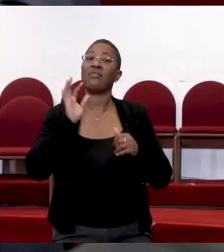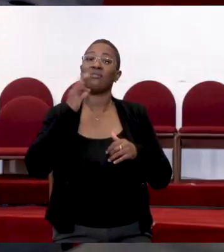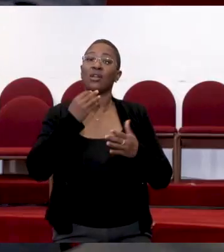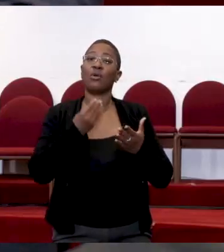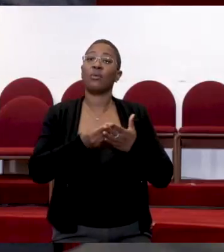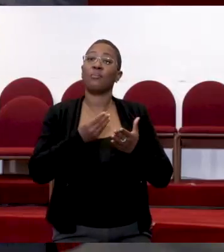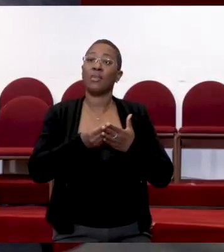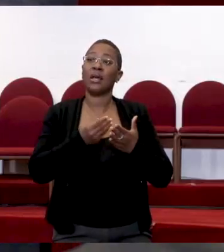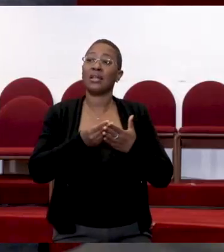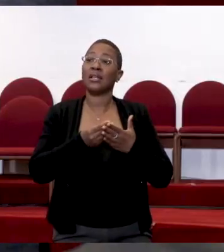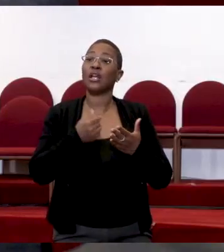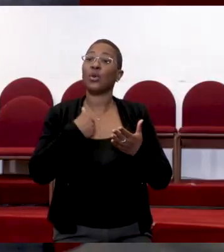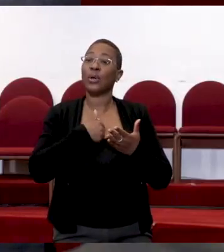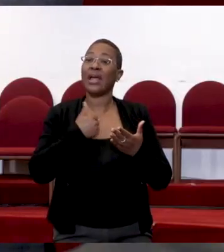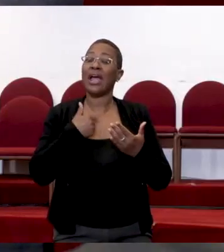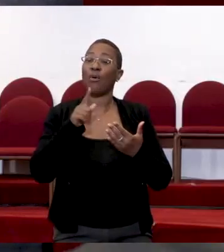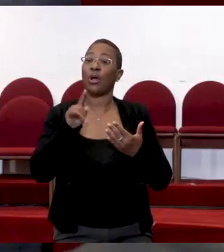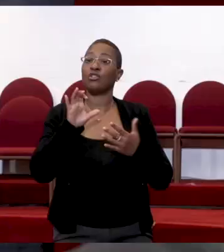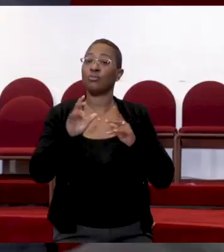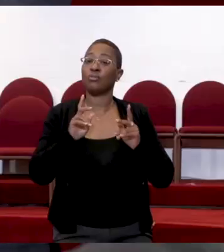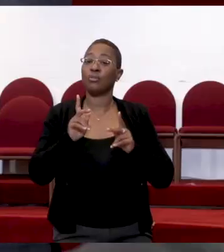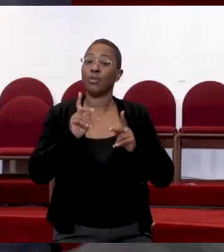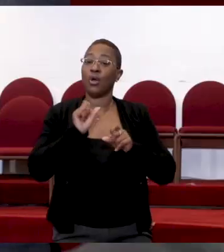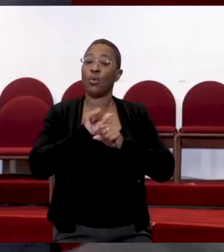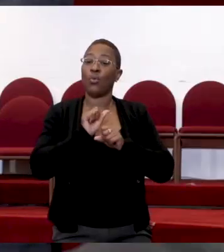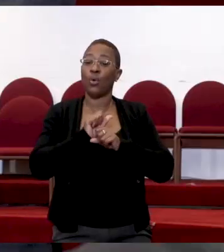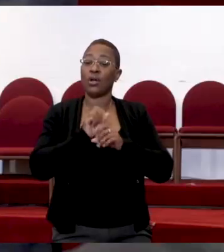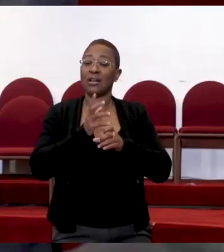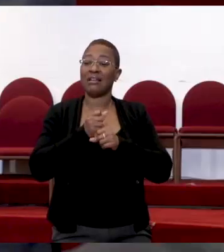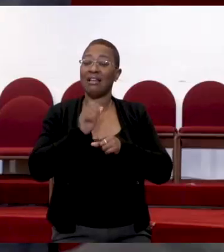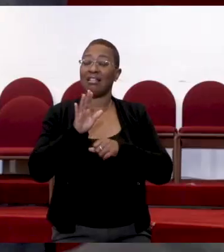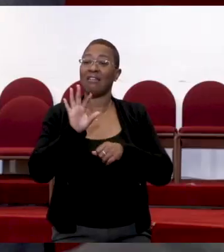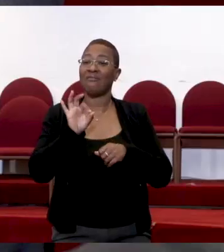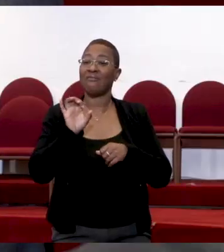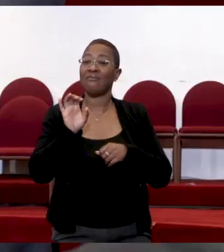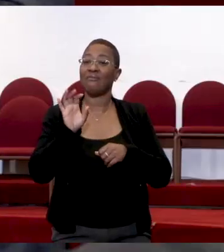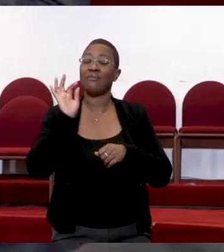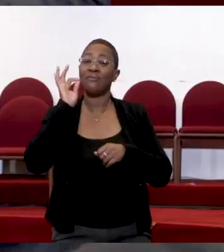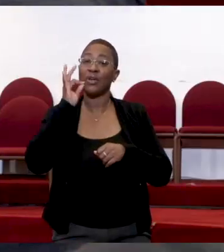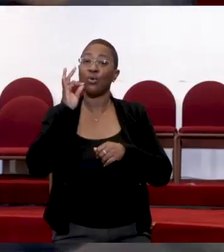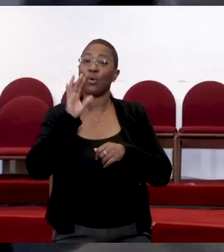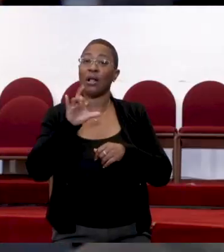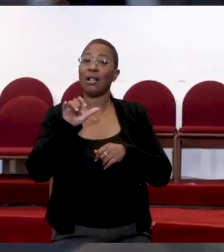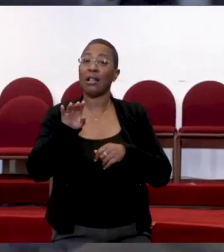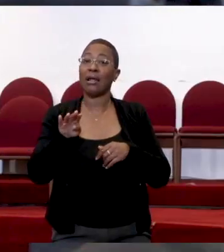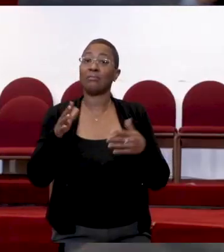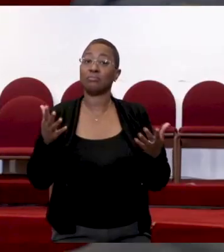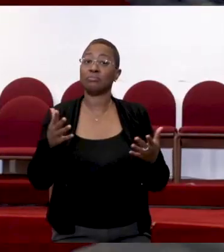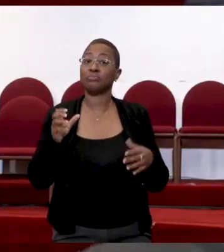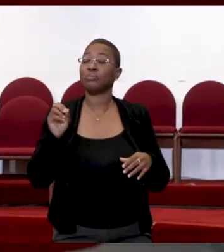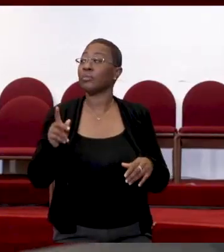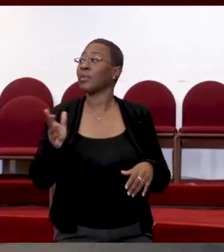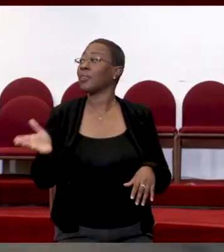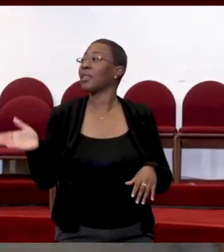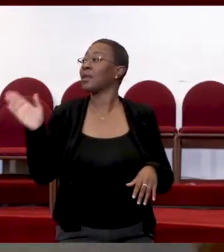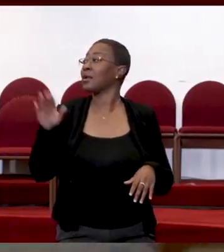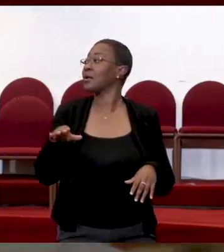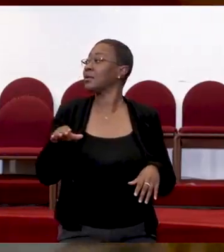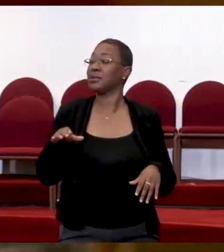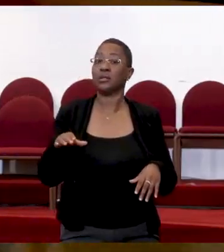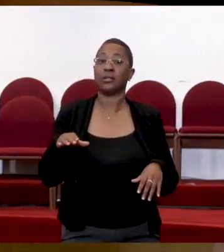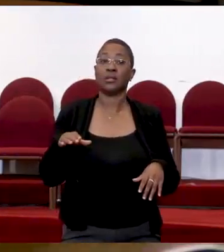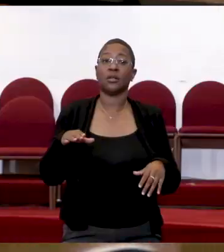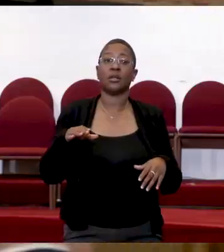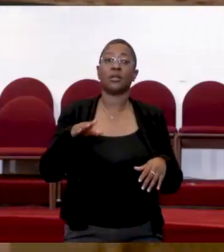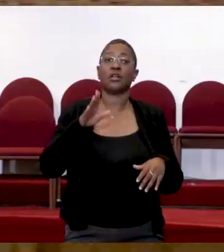had 100 people working with people to get their federal claims in, so I'm not sure what happened on yours. Okay, tell us your name and what